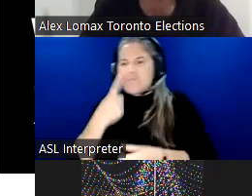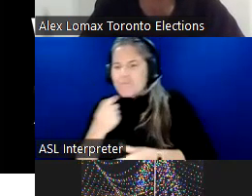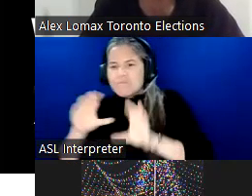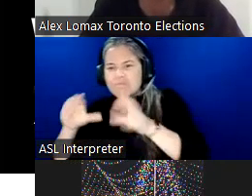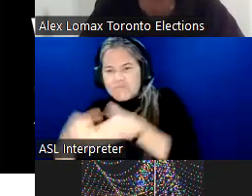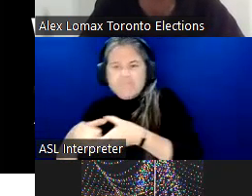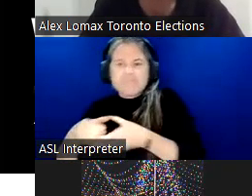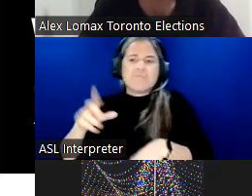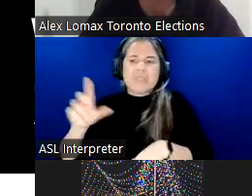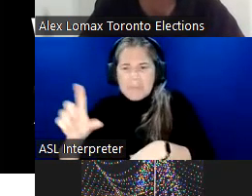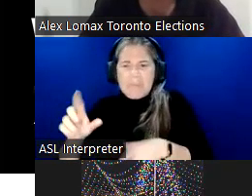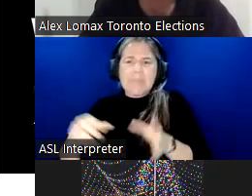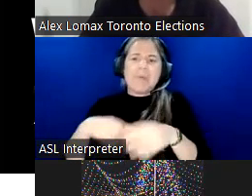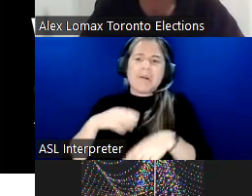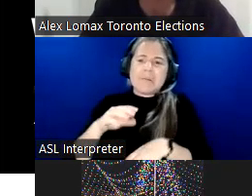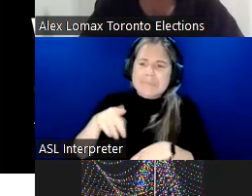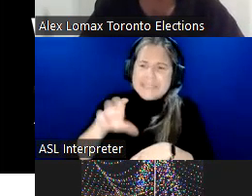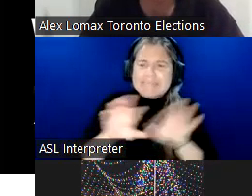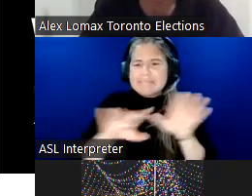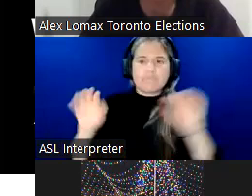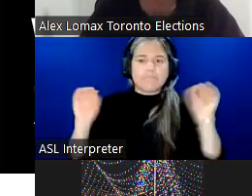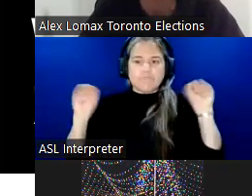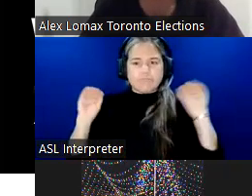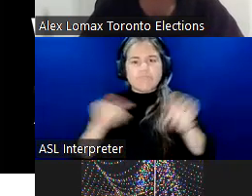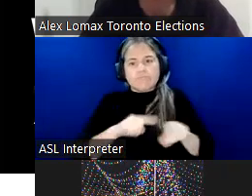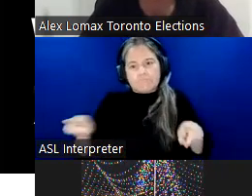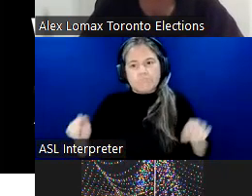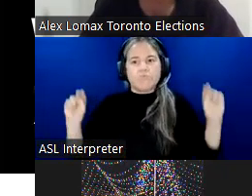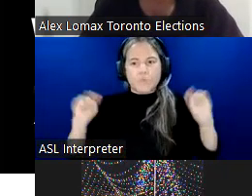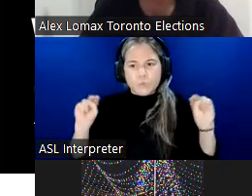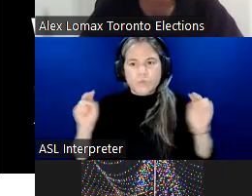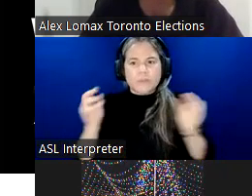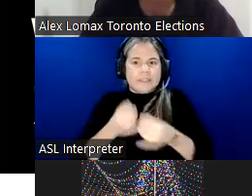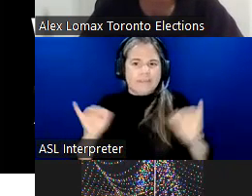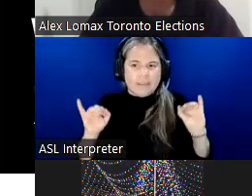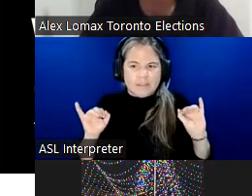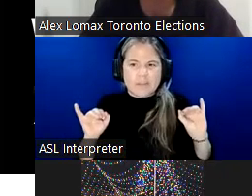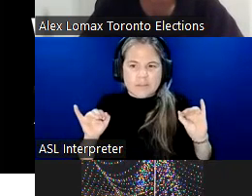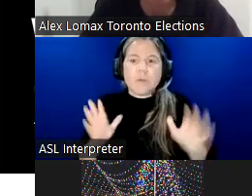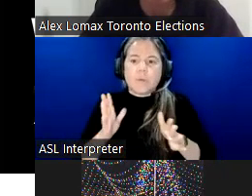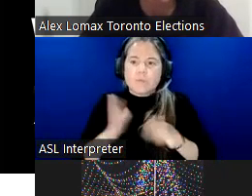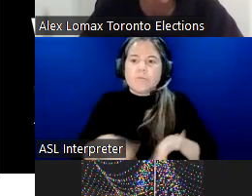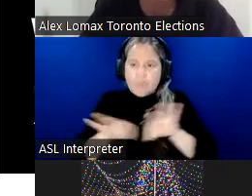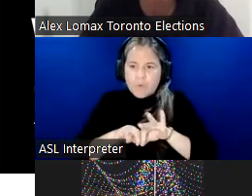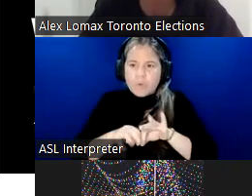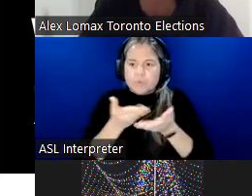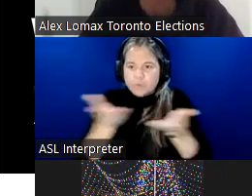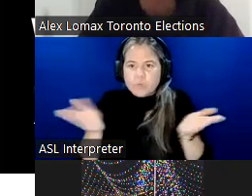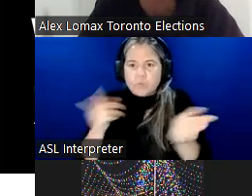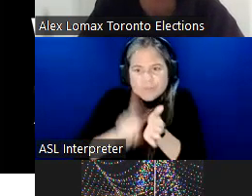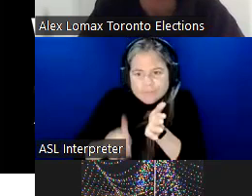be representing themselves and running as independents. So it's very important that people do their research on their